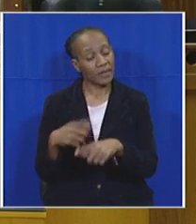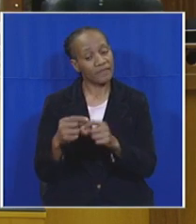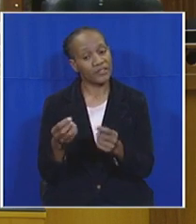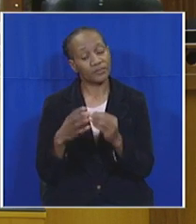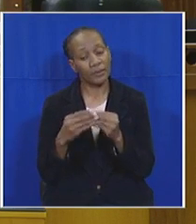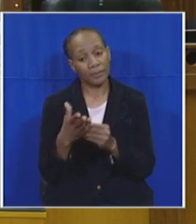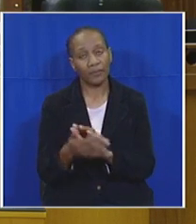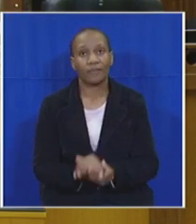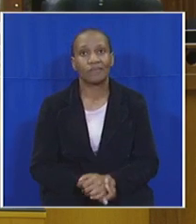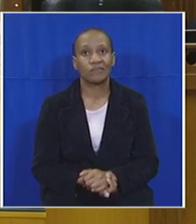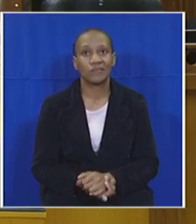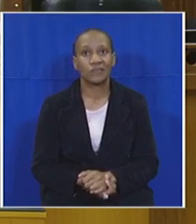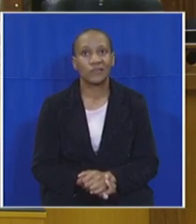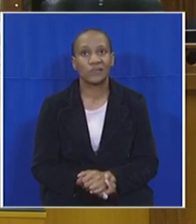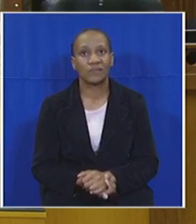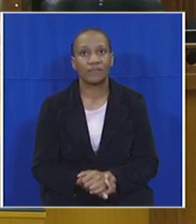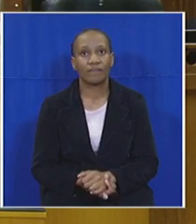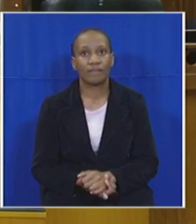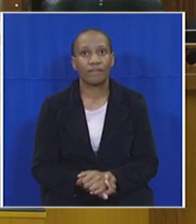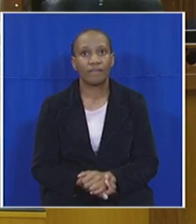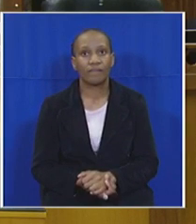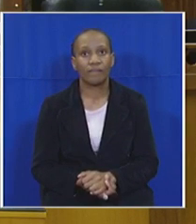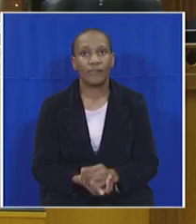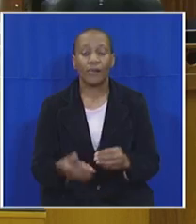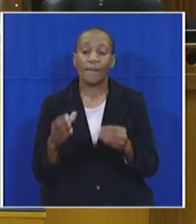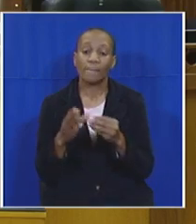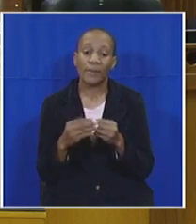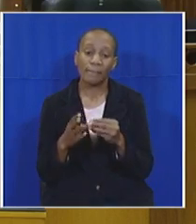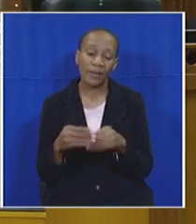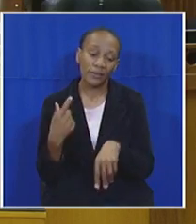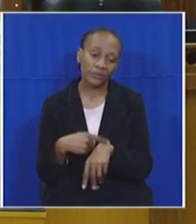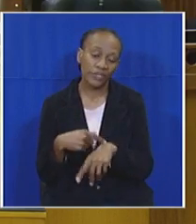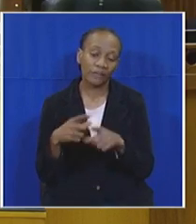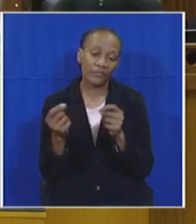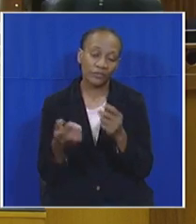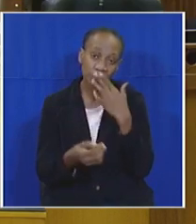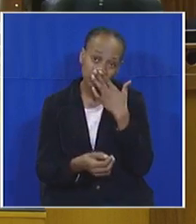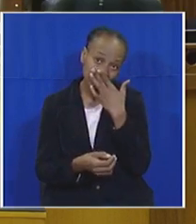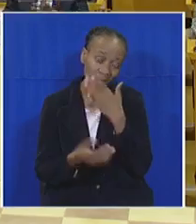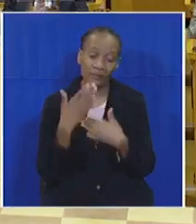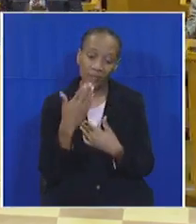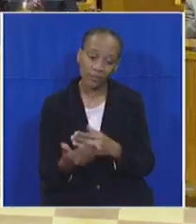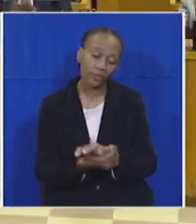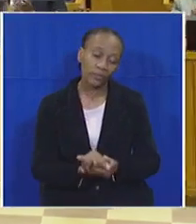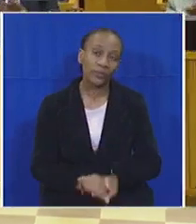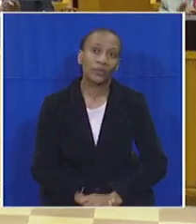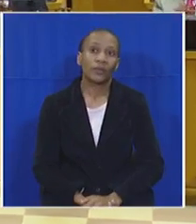to ensure the municipal officials and public representatives Honorable are held responsible minister. For all misconduct. Thank you.